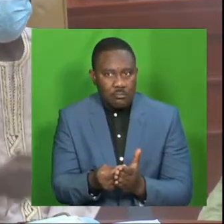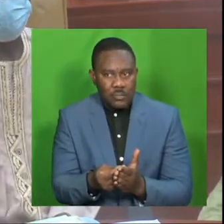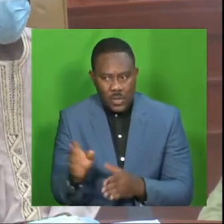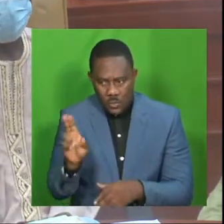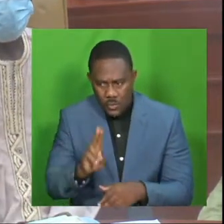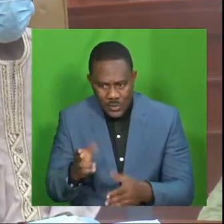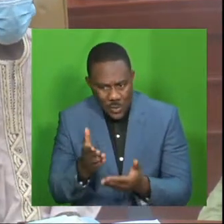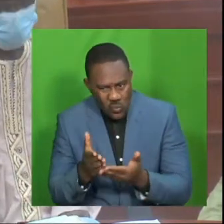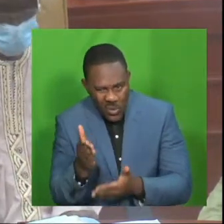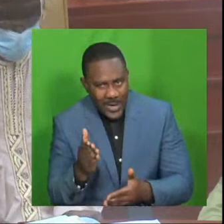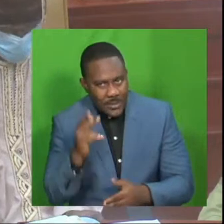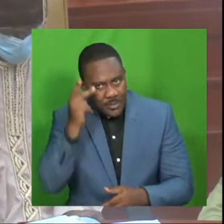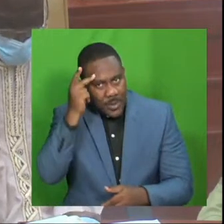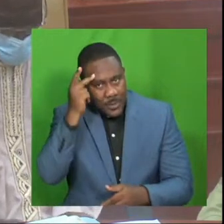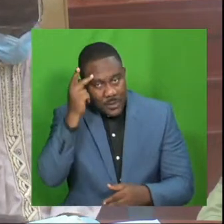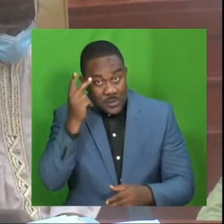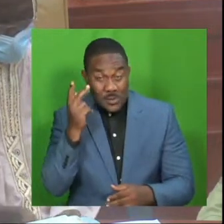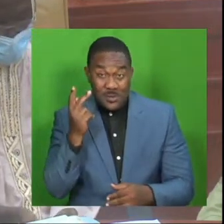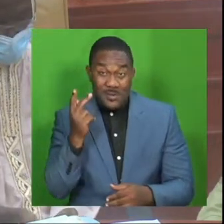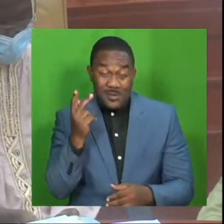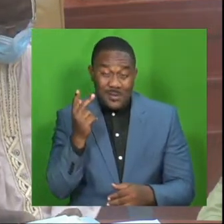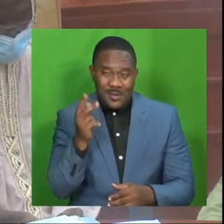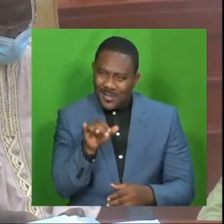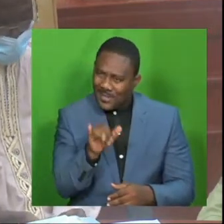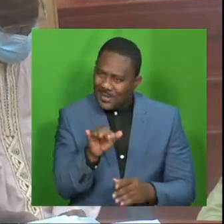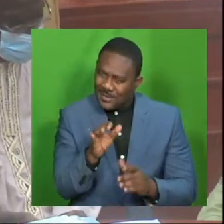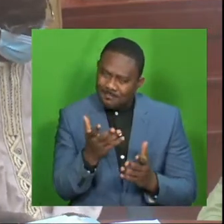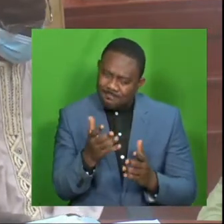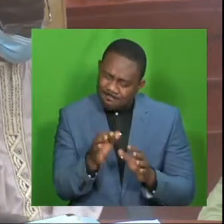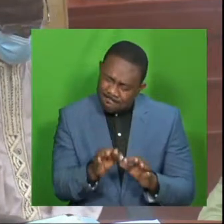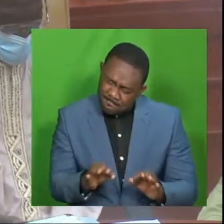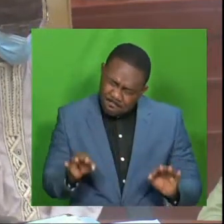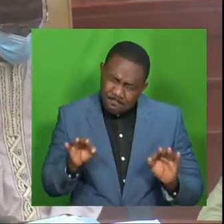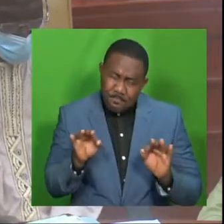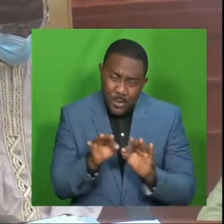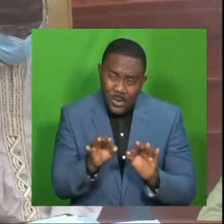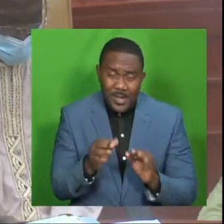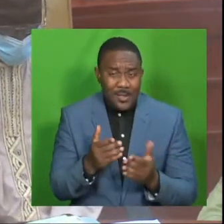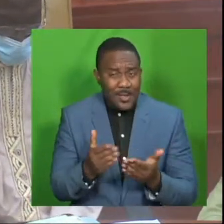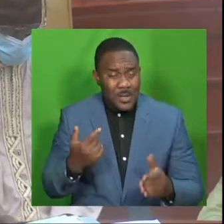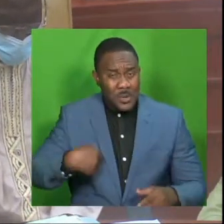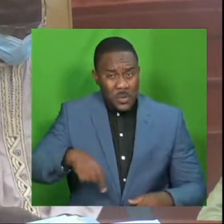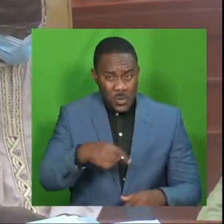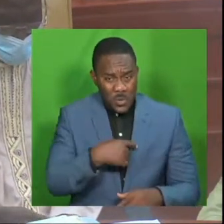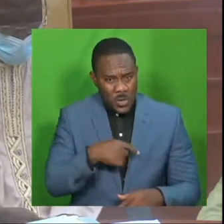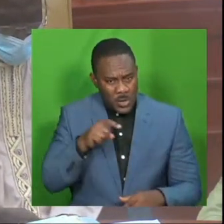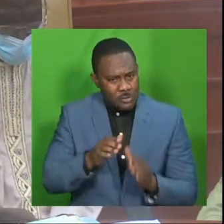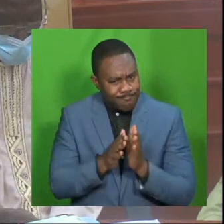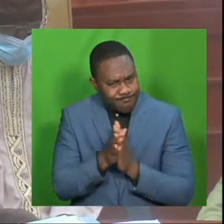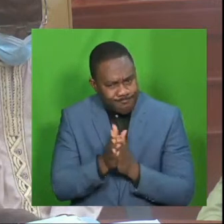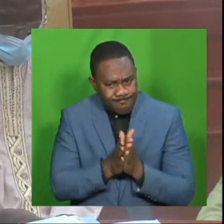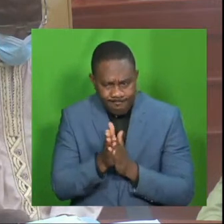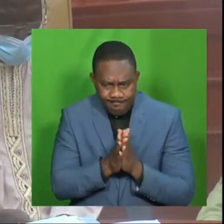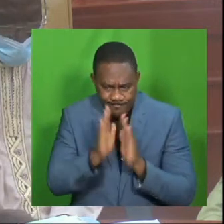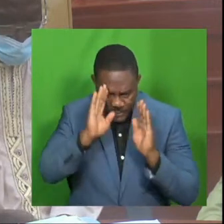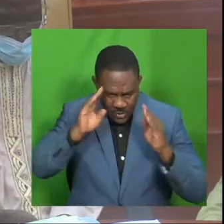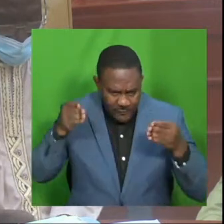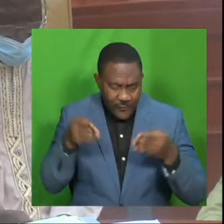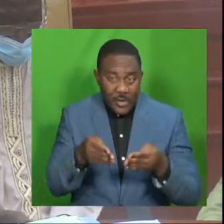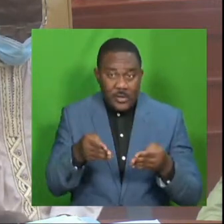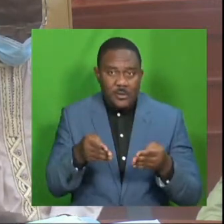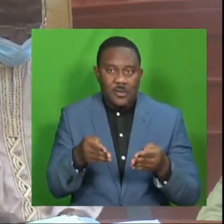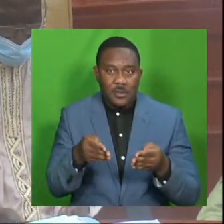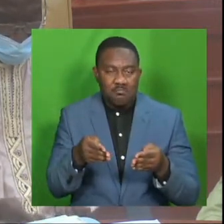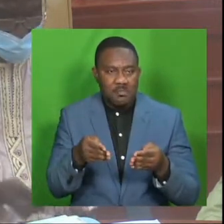for the people with disabilities. So, Mr. Speaker, this is a very important thing that all of us should take interest in and ensure that in our